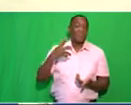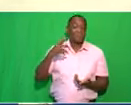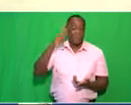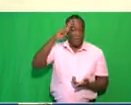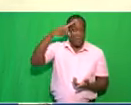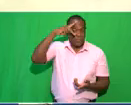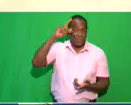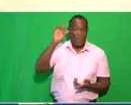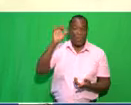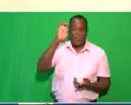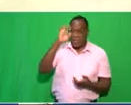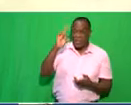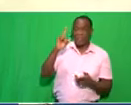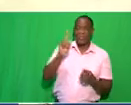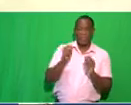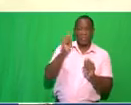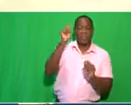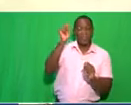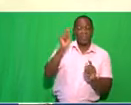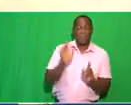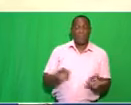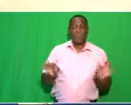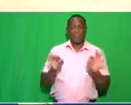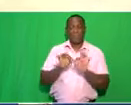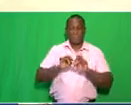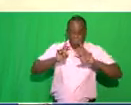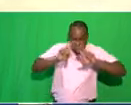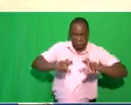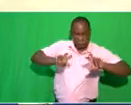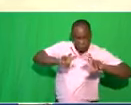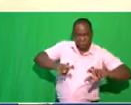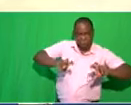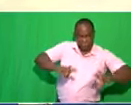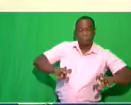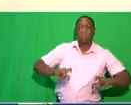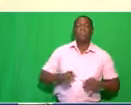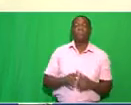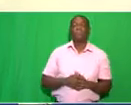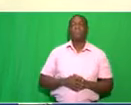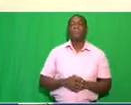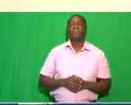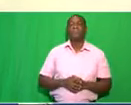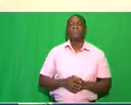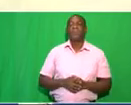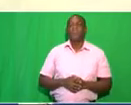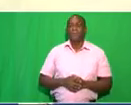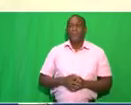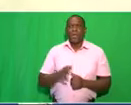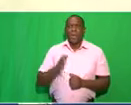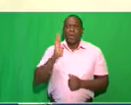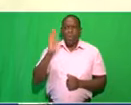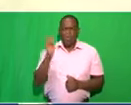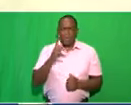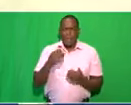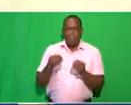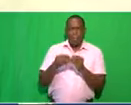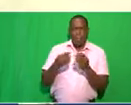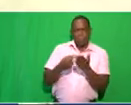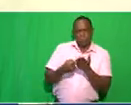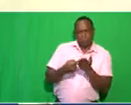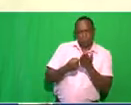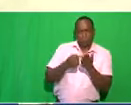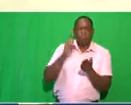Tobago. What is our perspective? Policy philosophy as well, for Dr. Smith, but we'll come back to that. some buzzwords, some keywords: